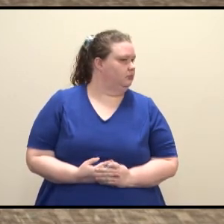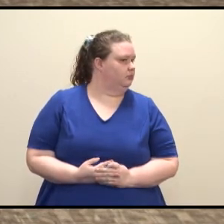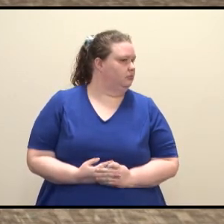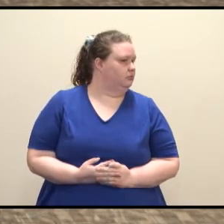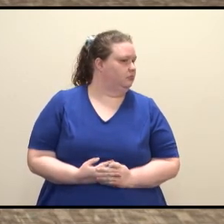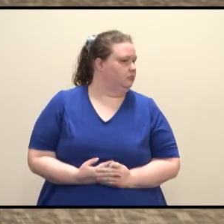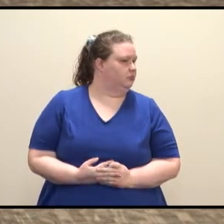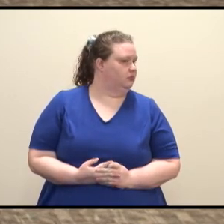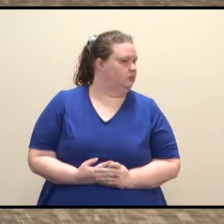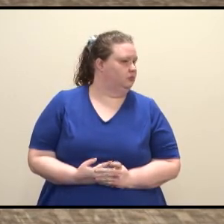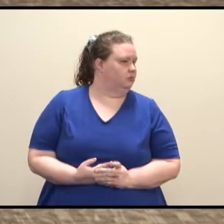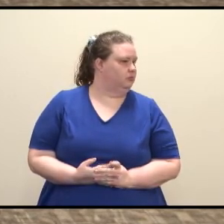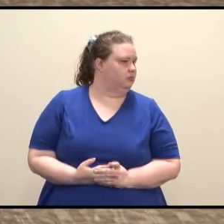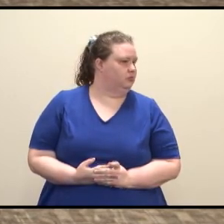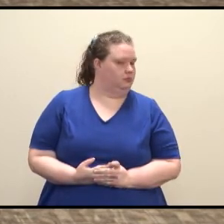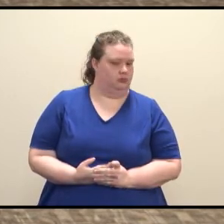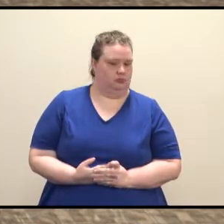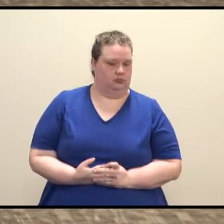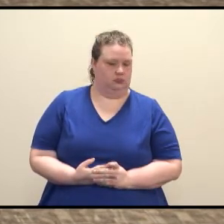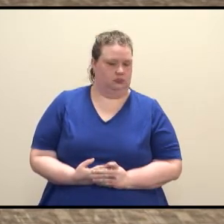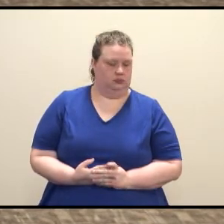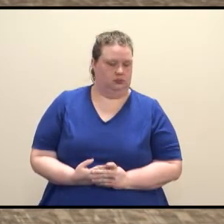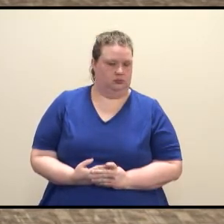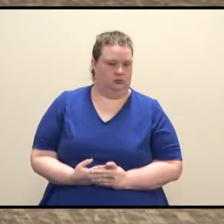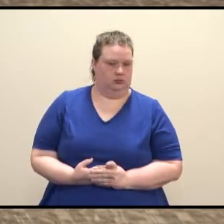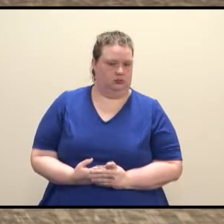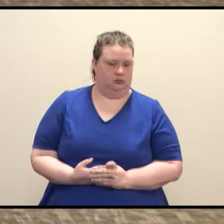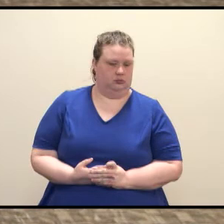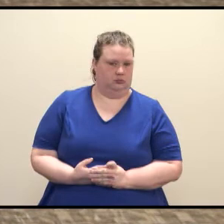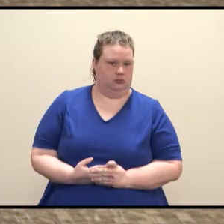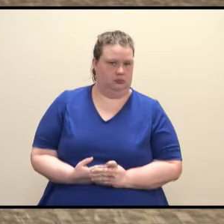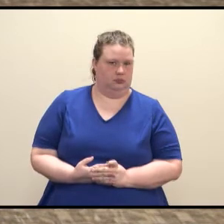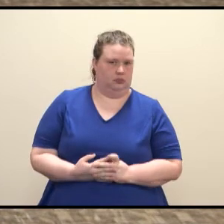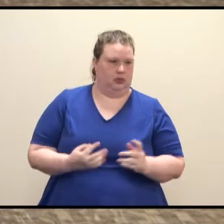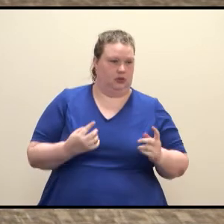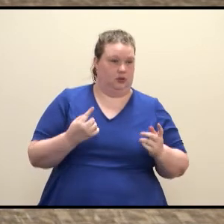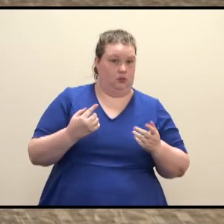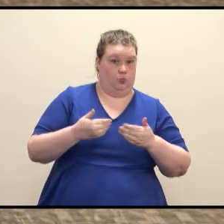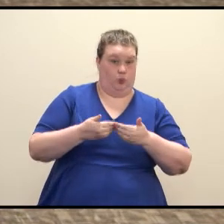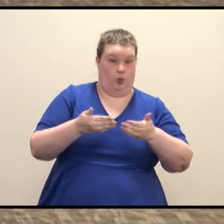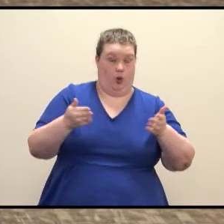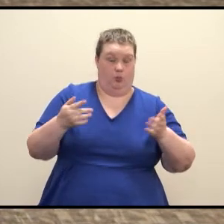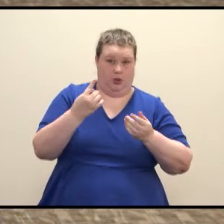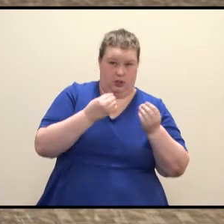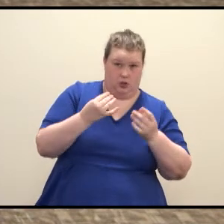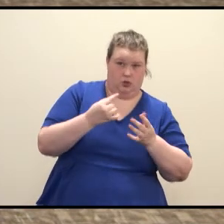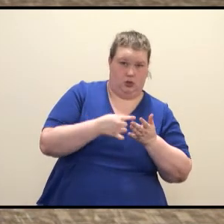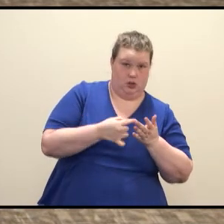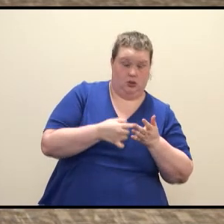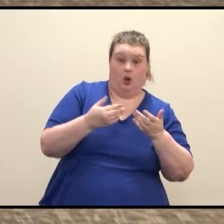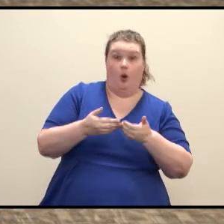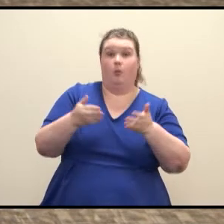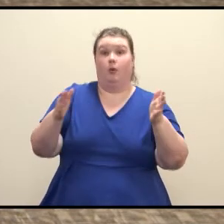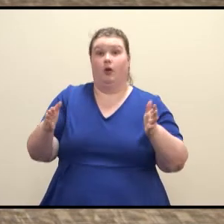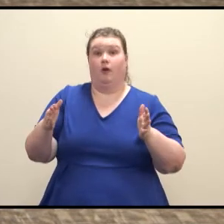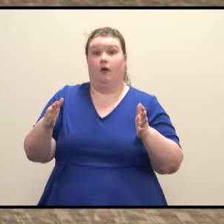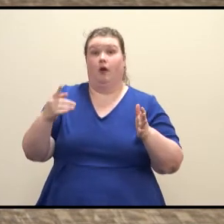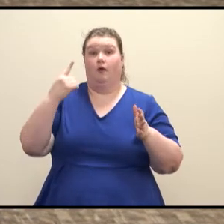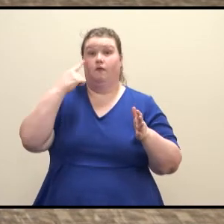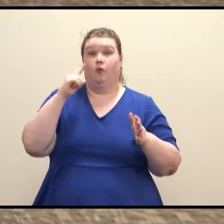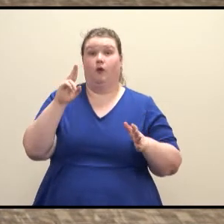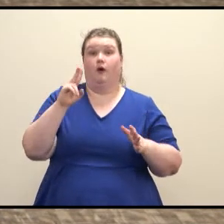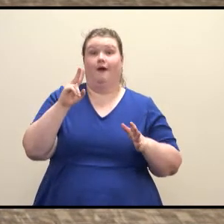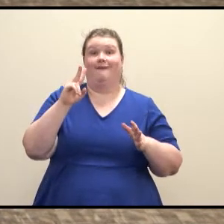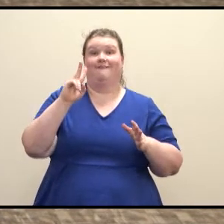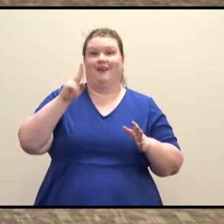we will go through, consider, discuss, open the floor for order of the office of